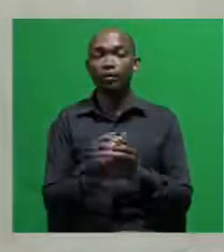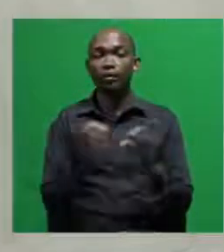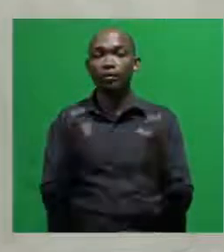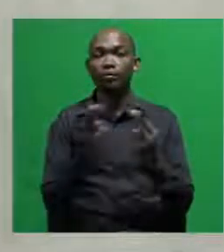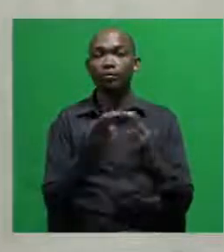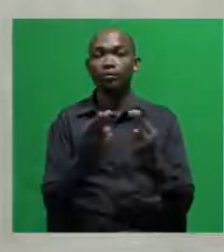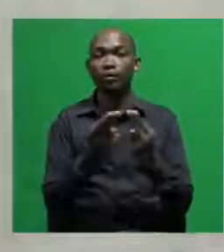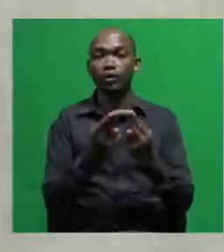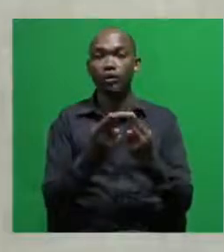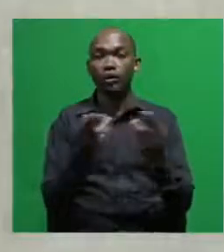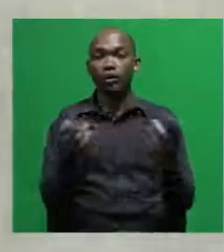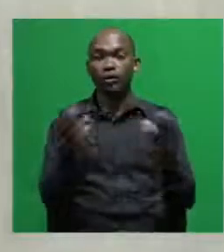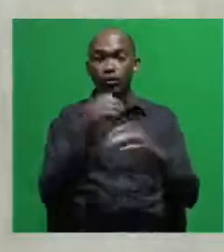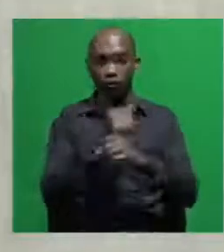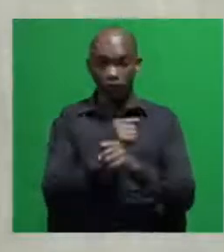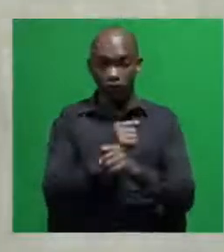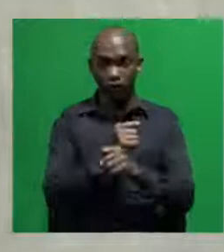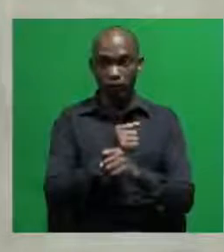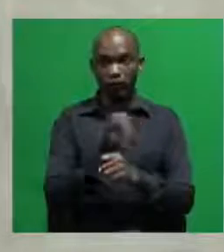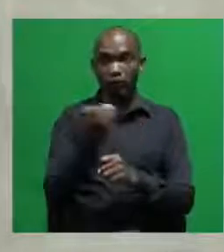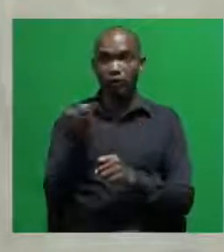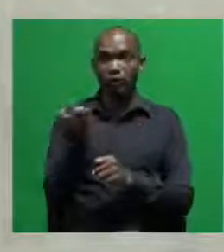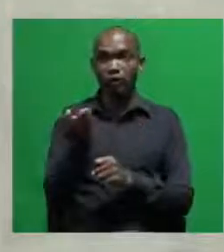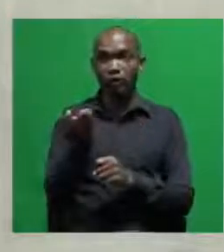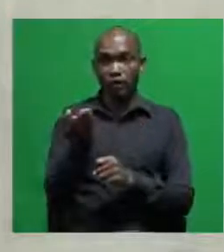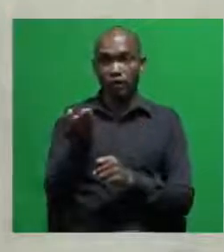we took this